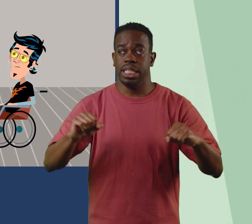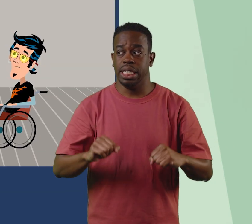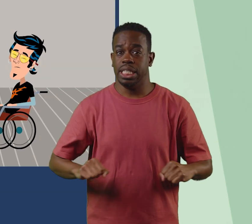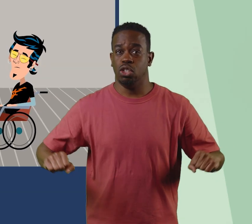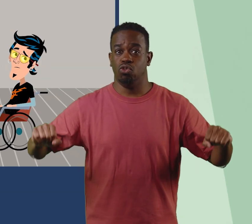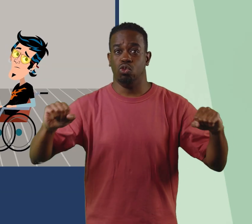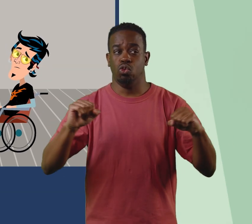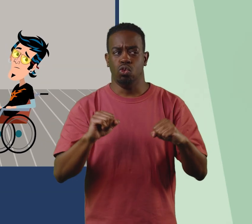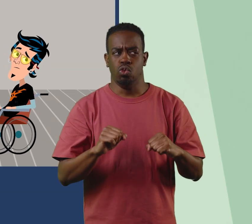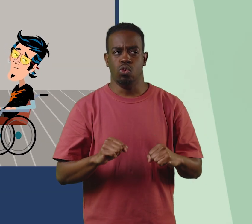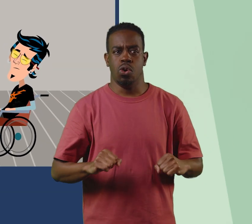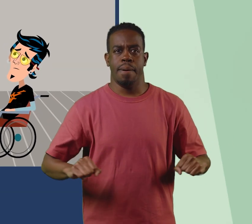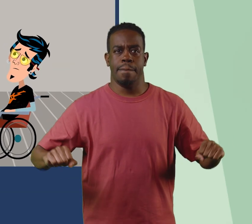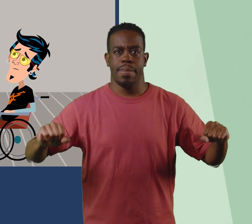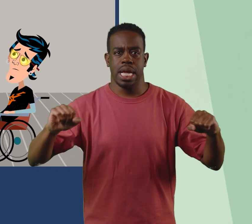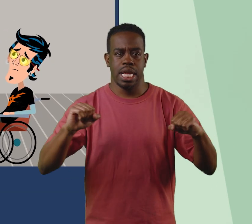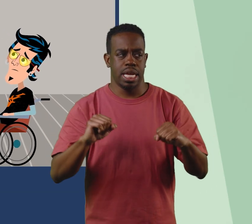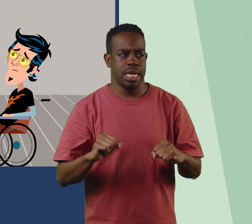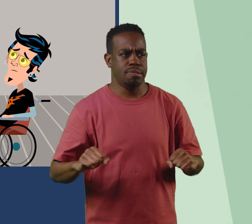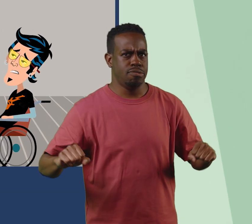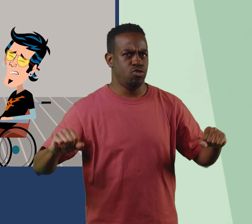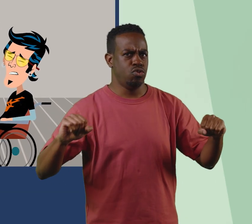Roomy, roomy,